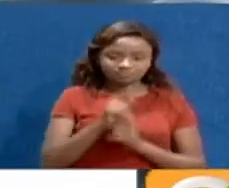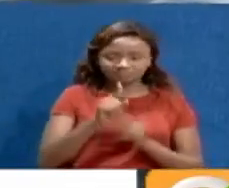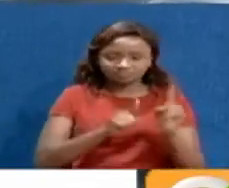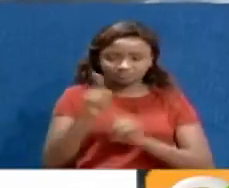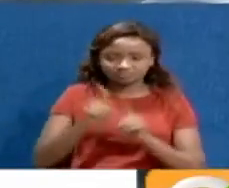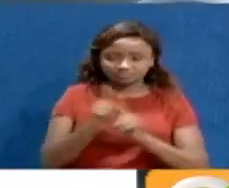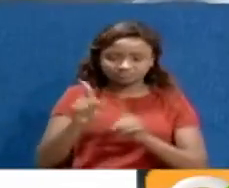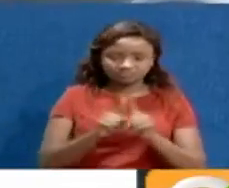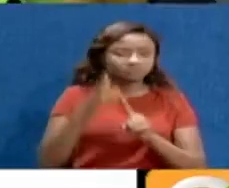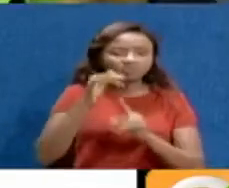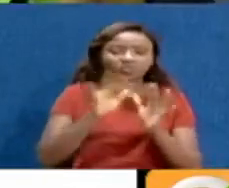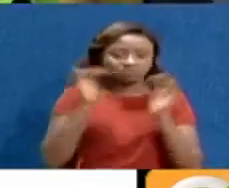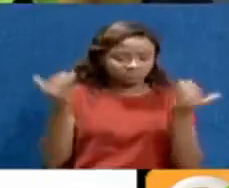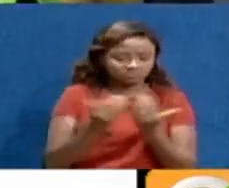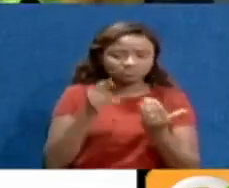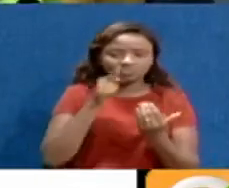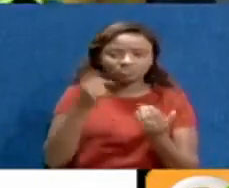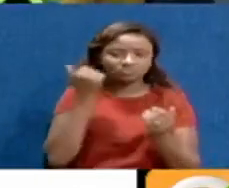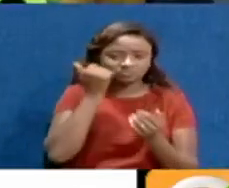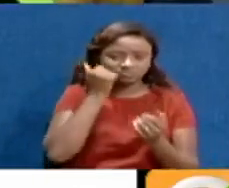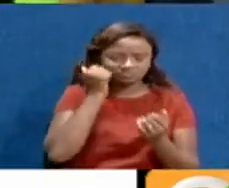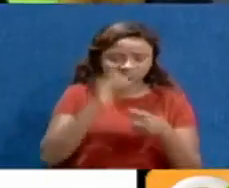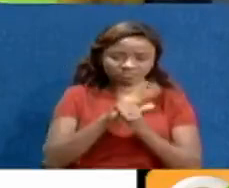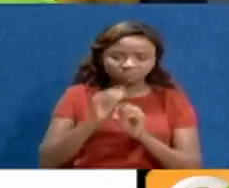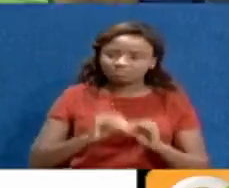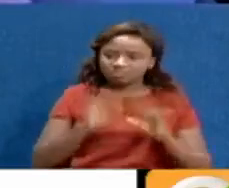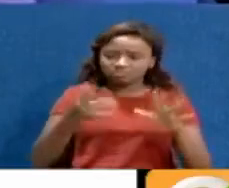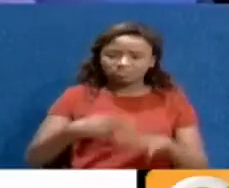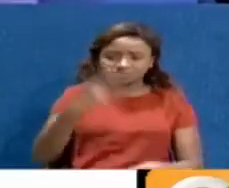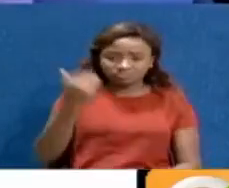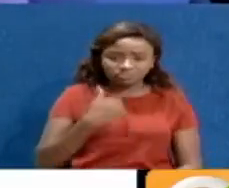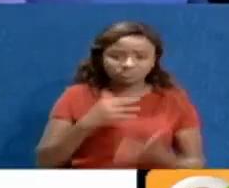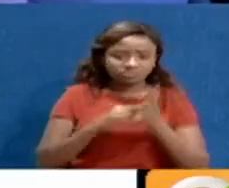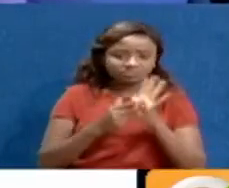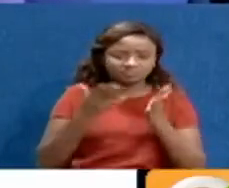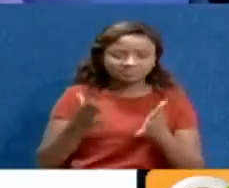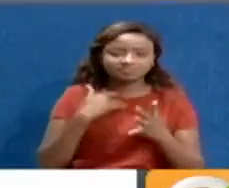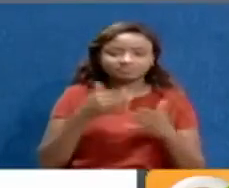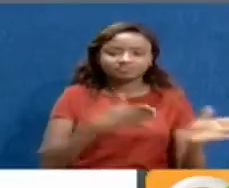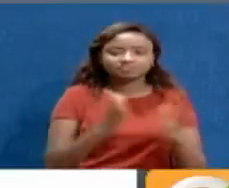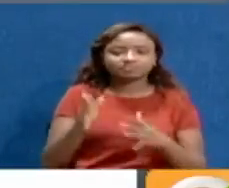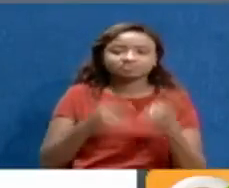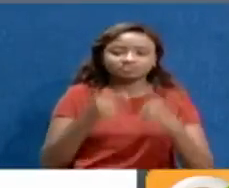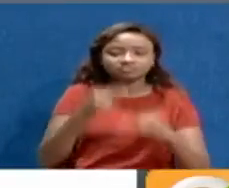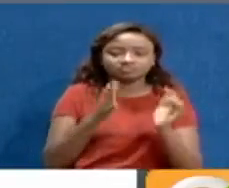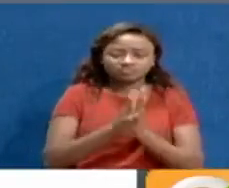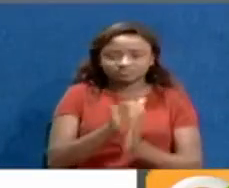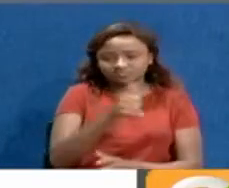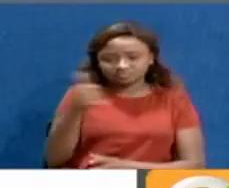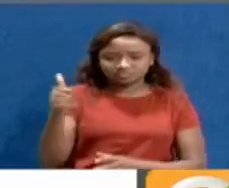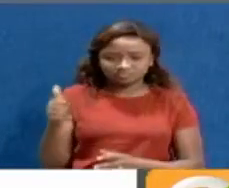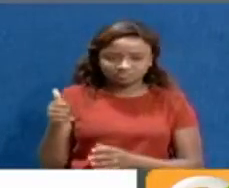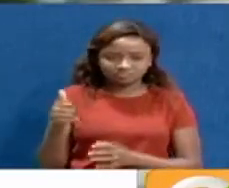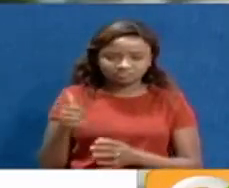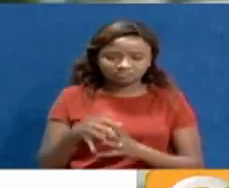transport, arguing that the global pandemic has hit the reset button on the aviation sector, giving it a chance to compete with other regional carriers, including